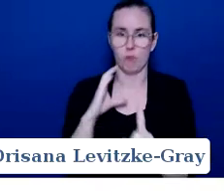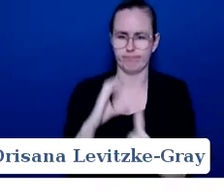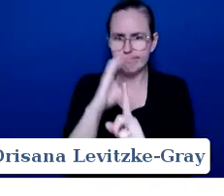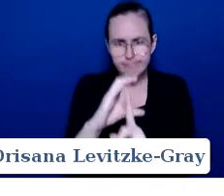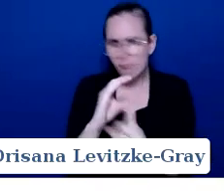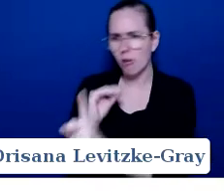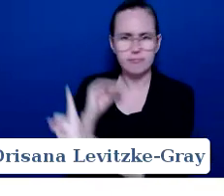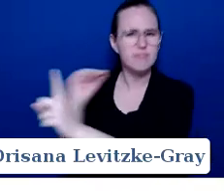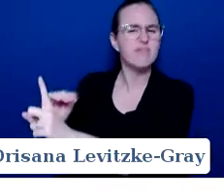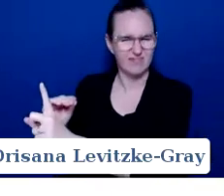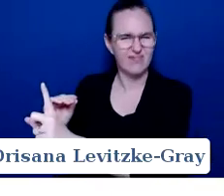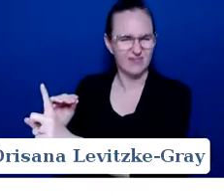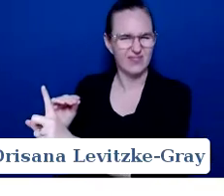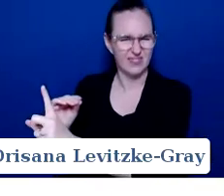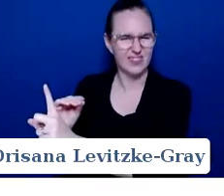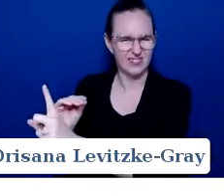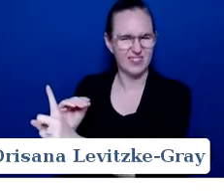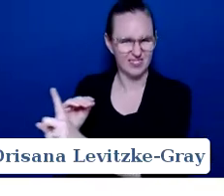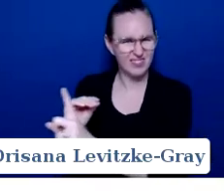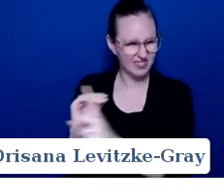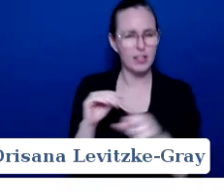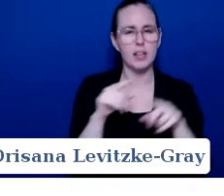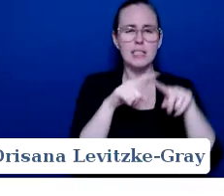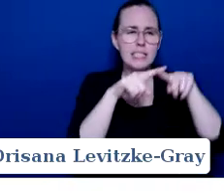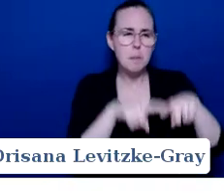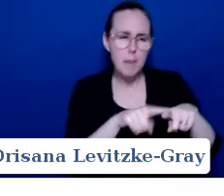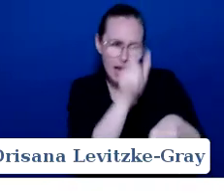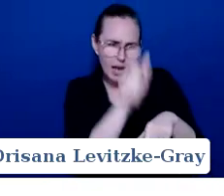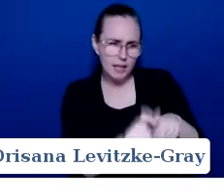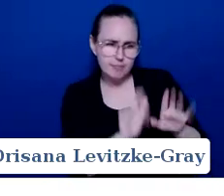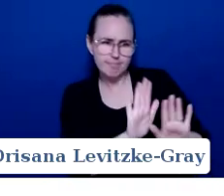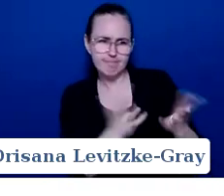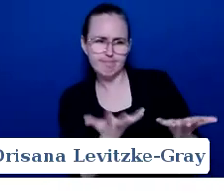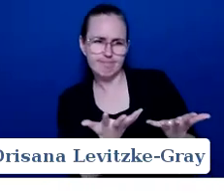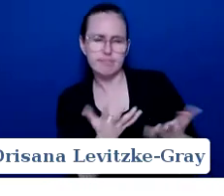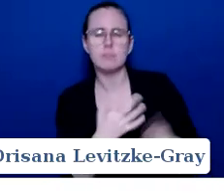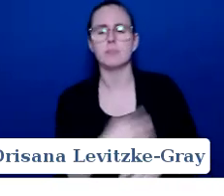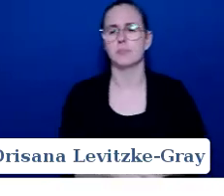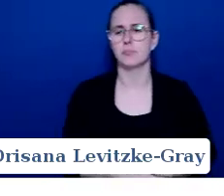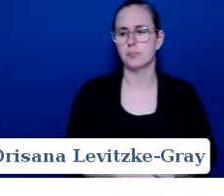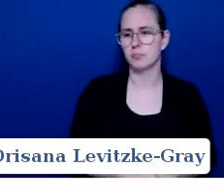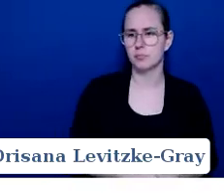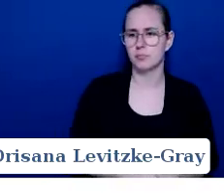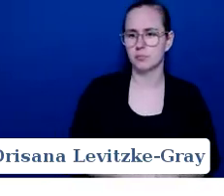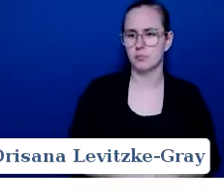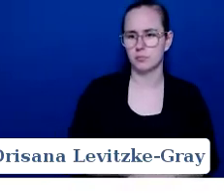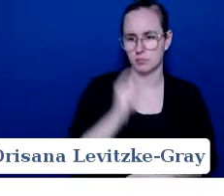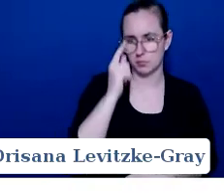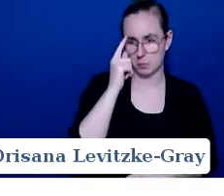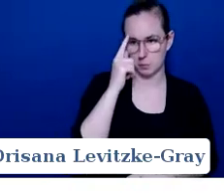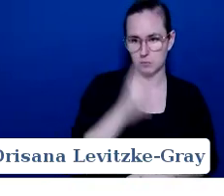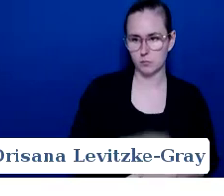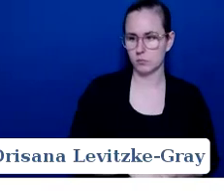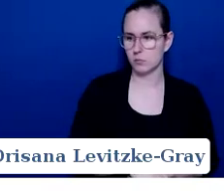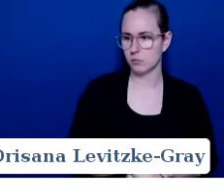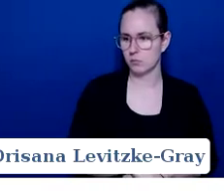for existing individual top up for existing cash transfer. So next